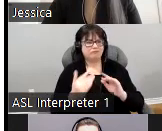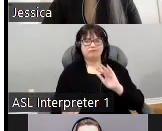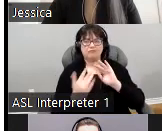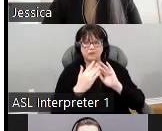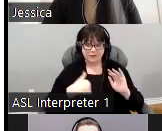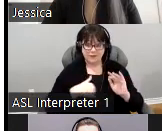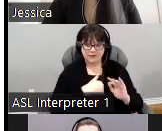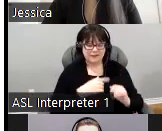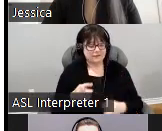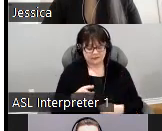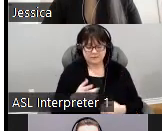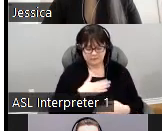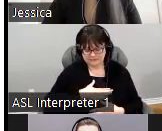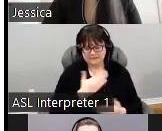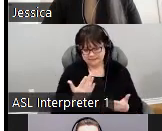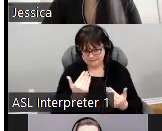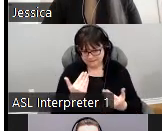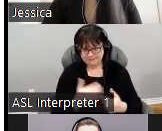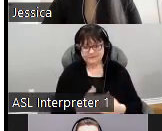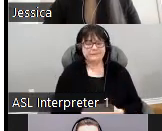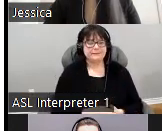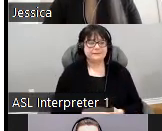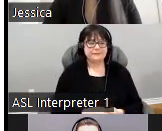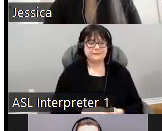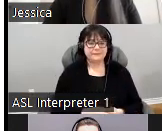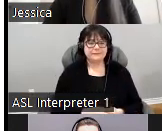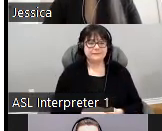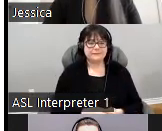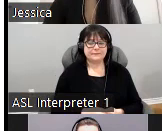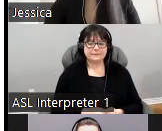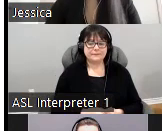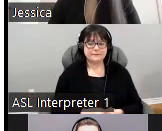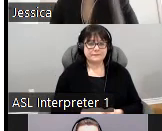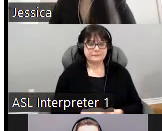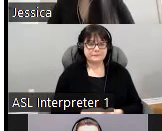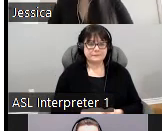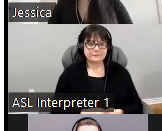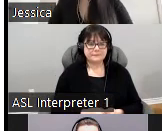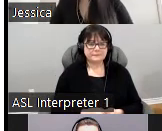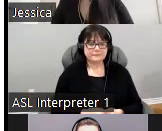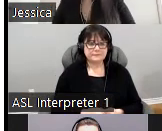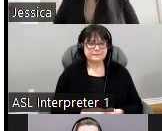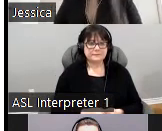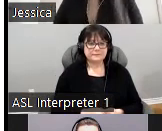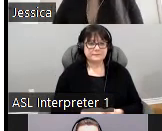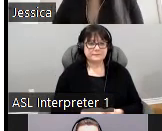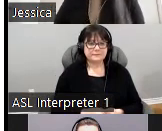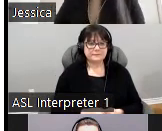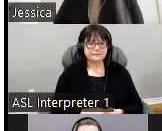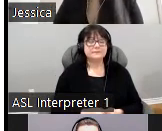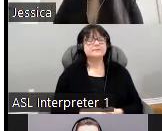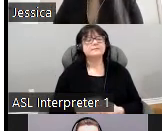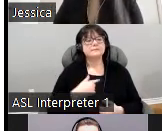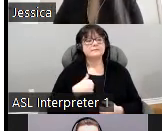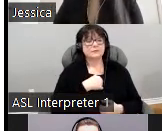hesitate to contact us. Our ongoing work right now, we've convened a group